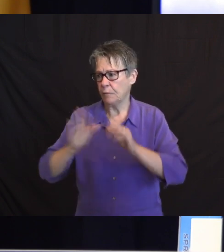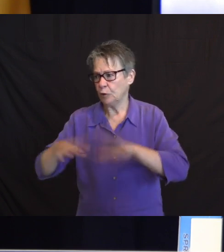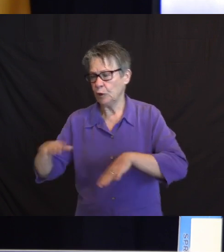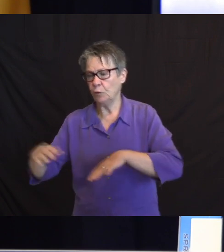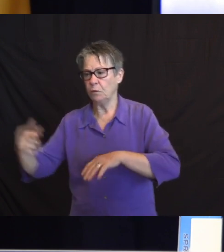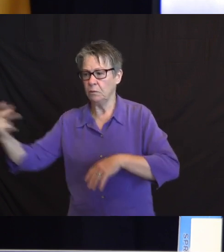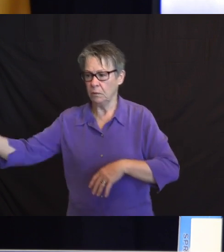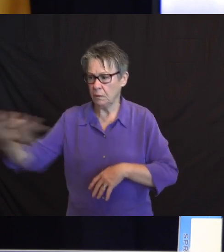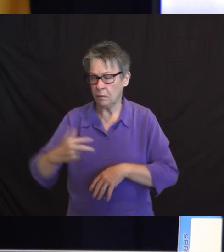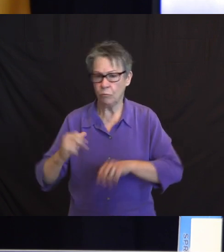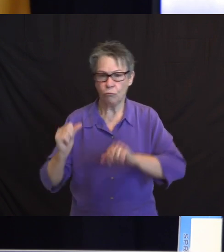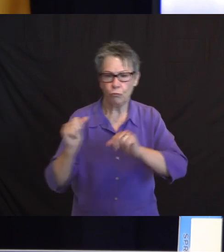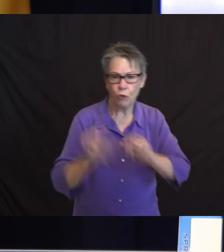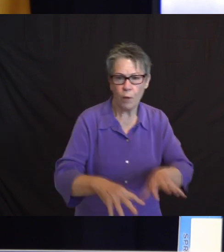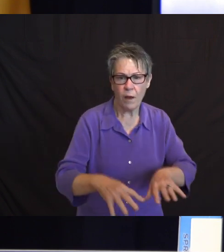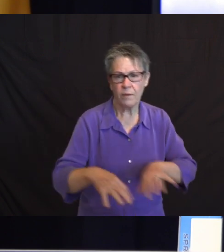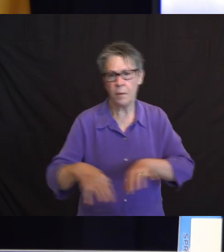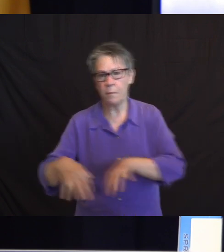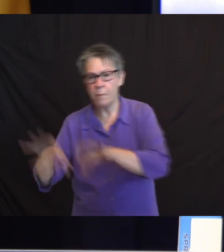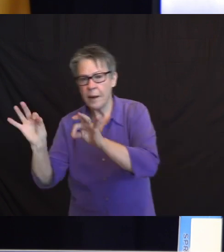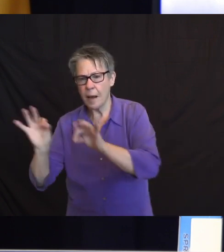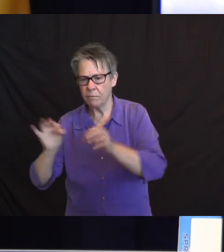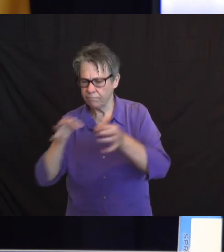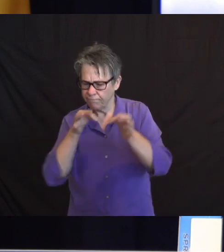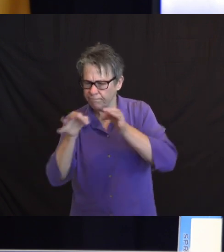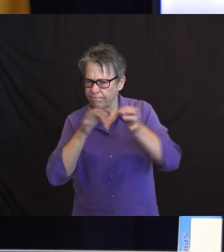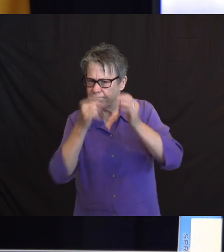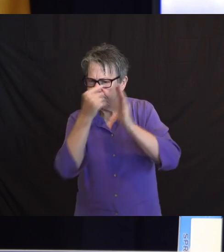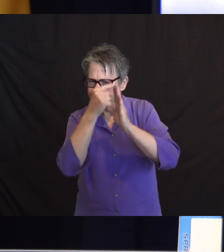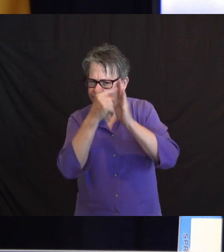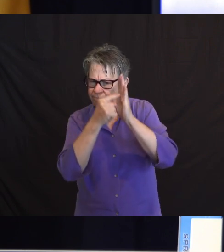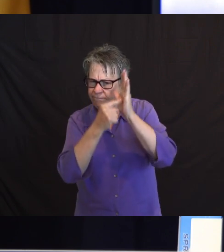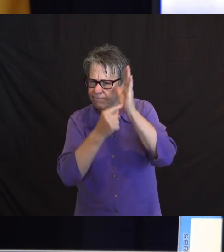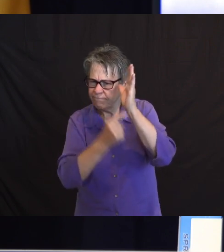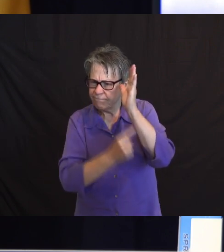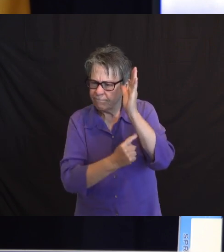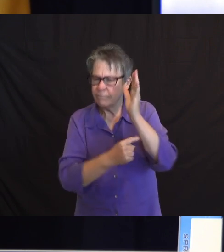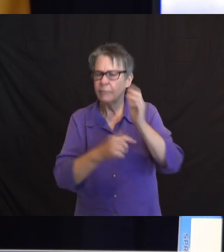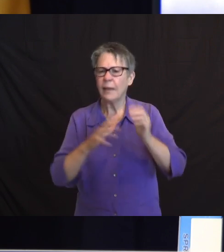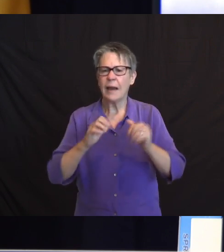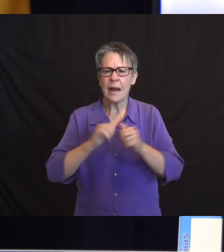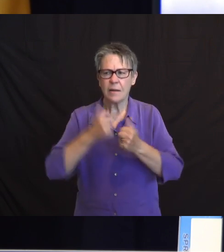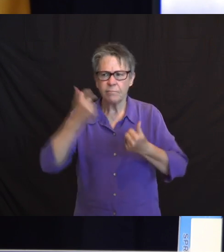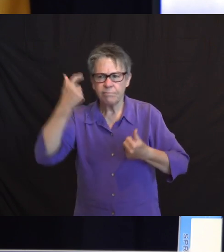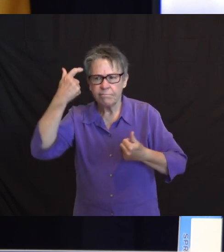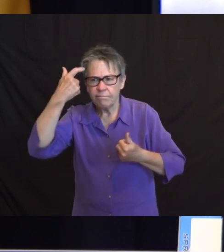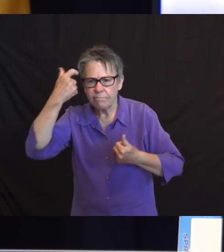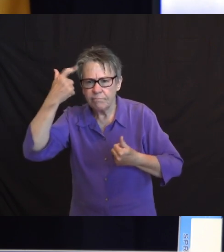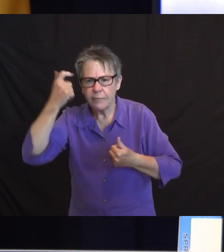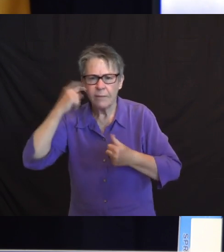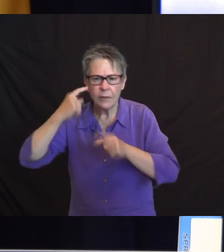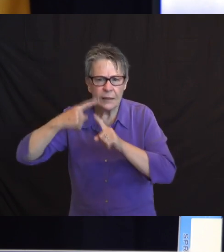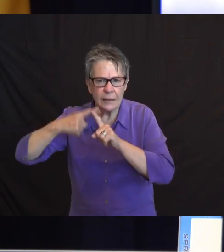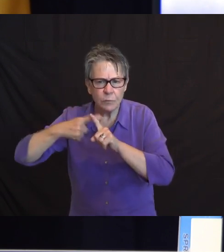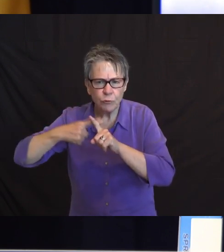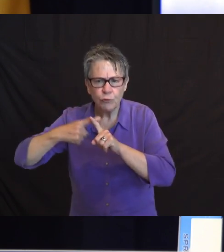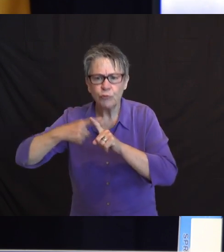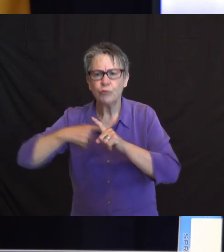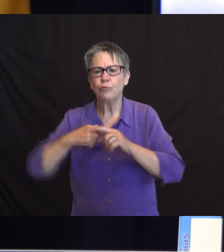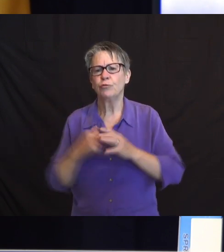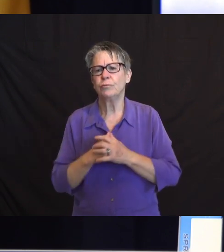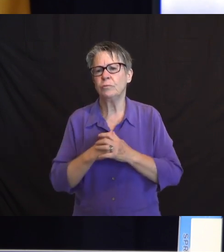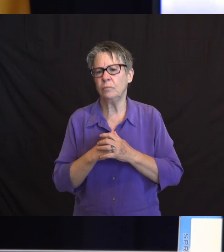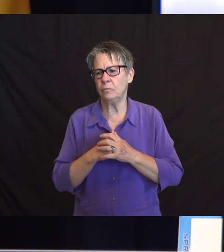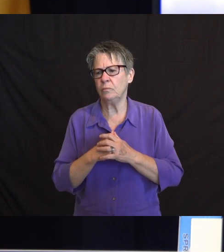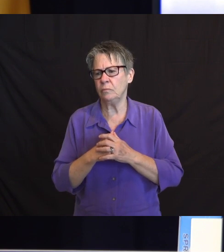for fever or signs of COVID-19 illness prior to being permitted to enter the facility or participating